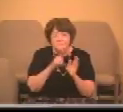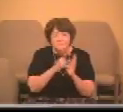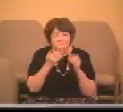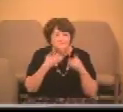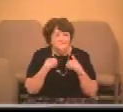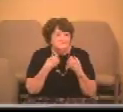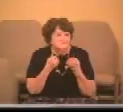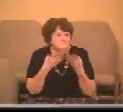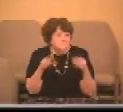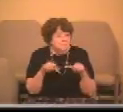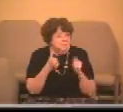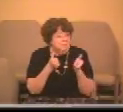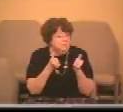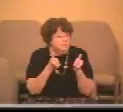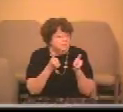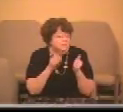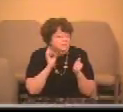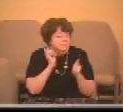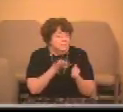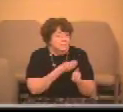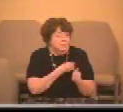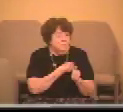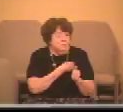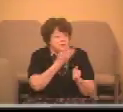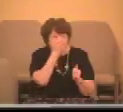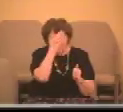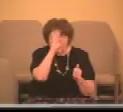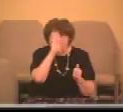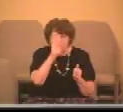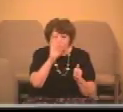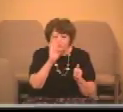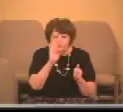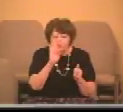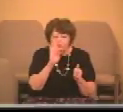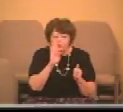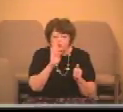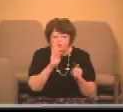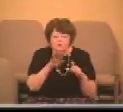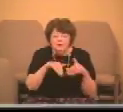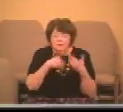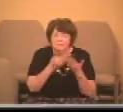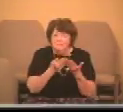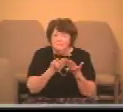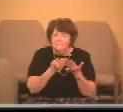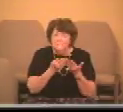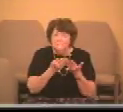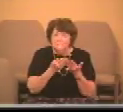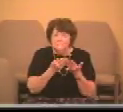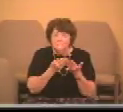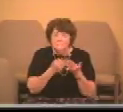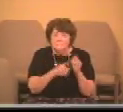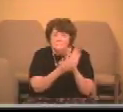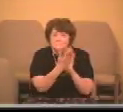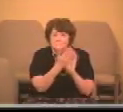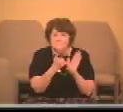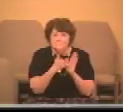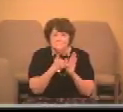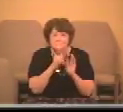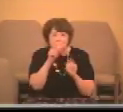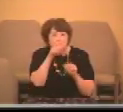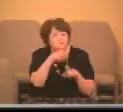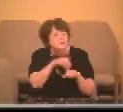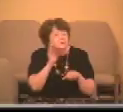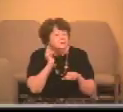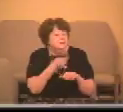even though directions seem to be running away from you instead of toward you, you send us into the